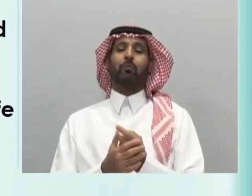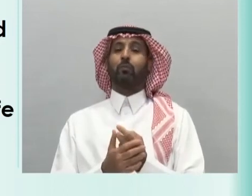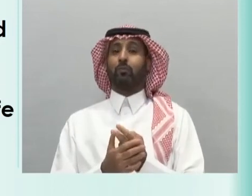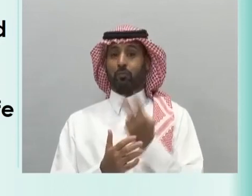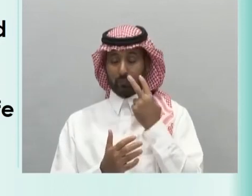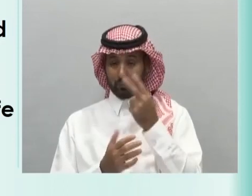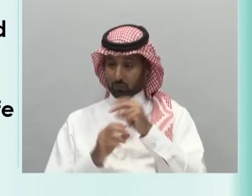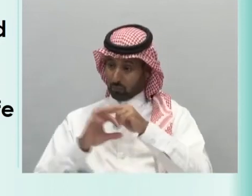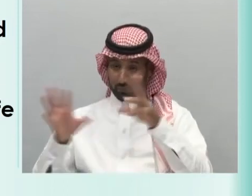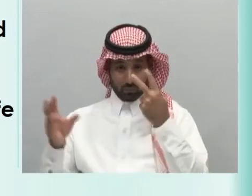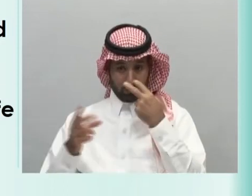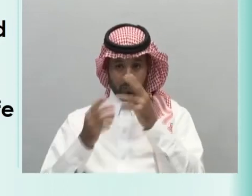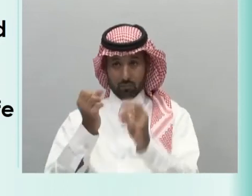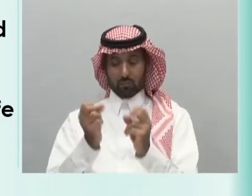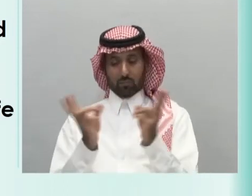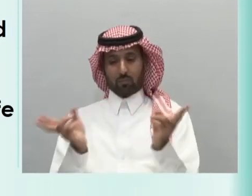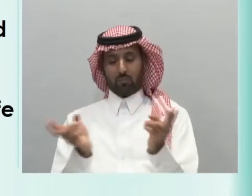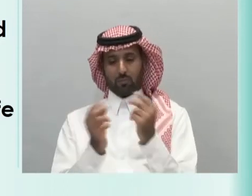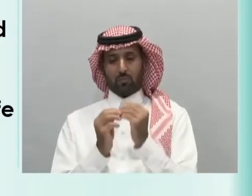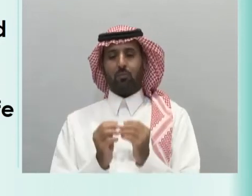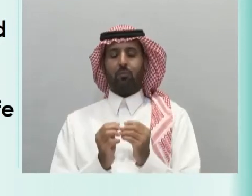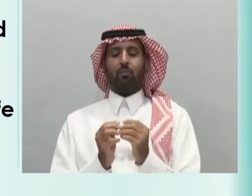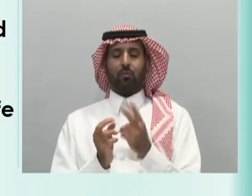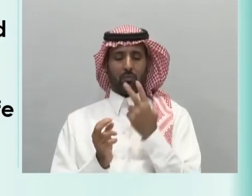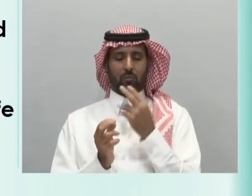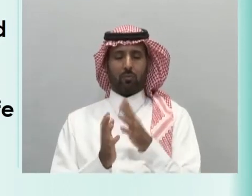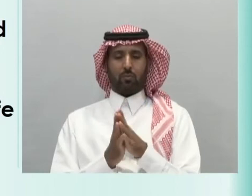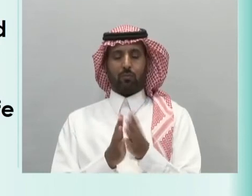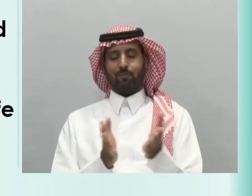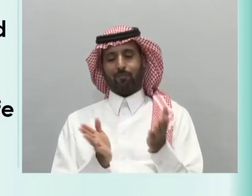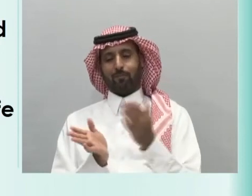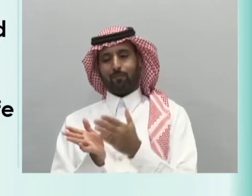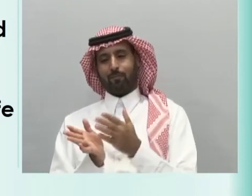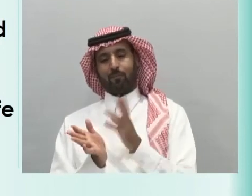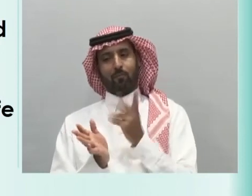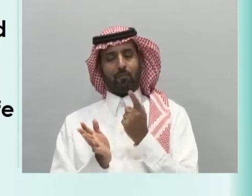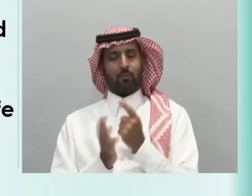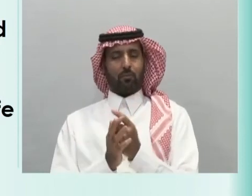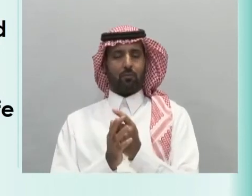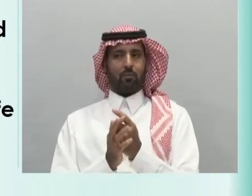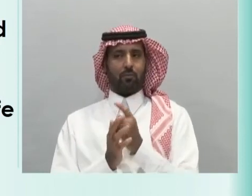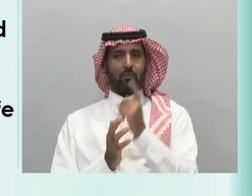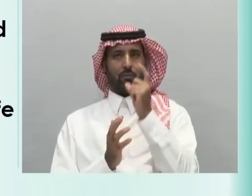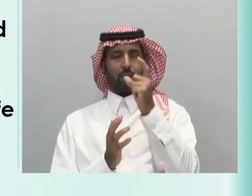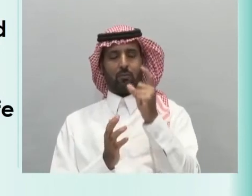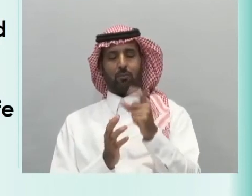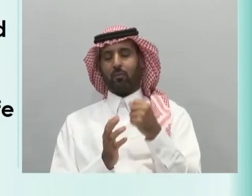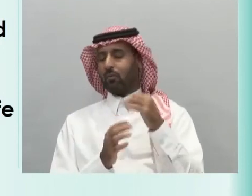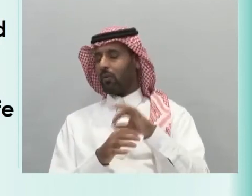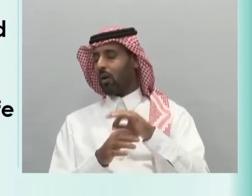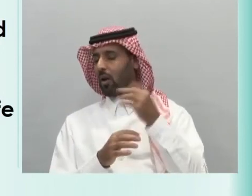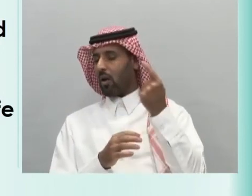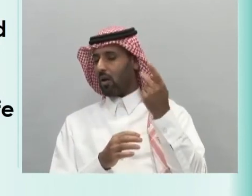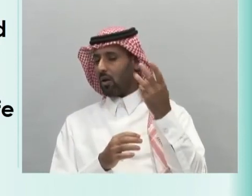for the nature. Okay, so he's also next. However, I'd limit the number of people who